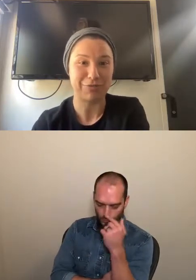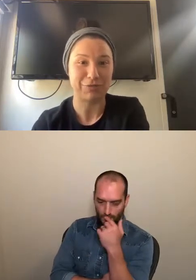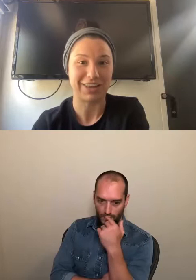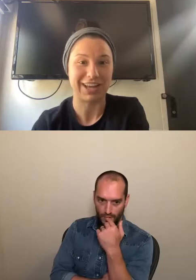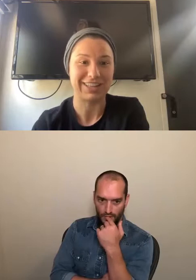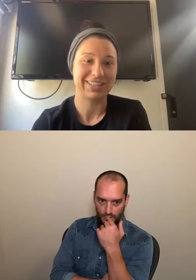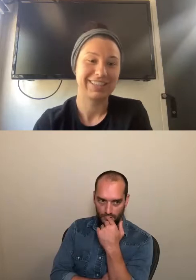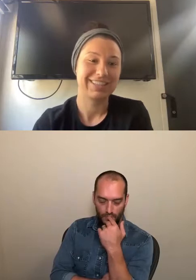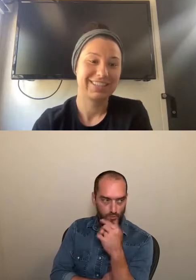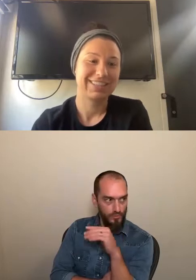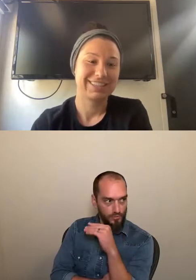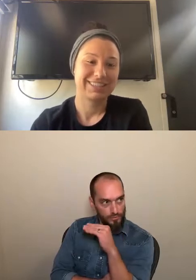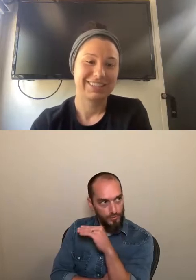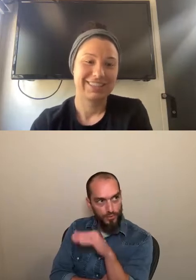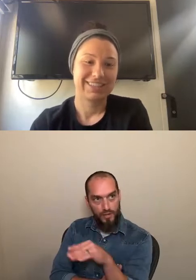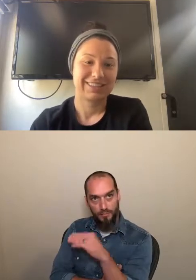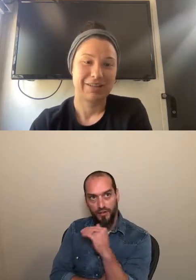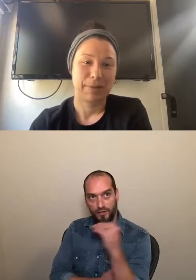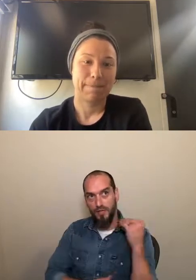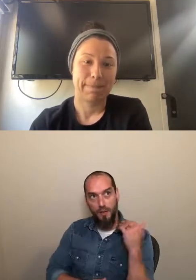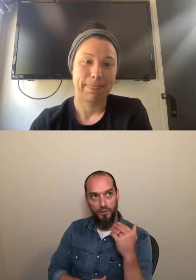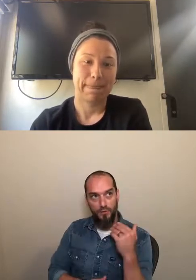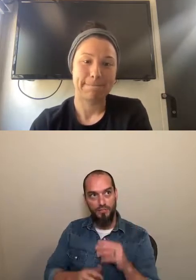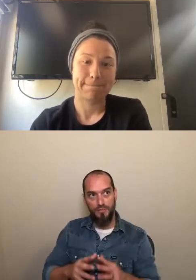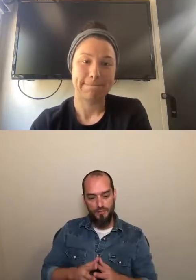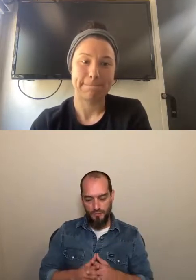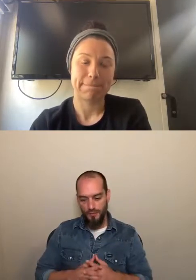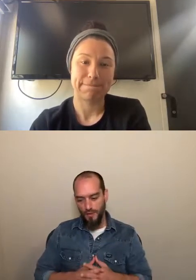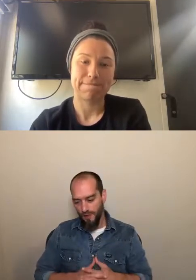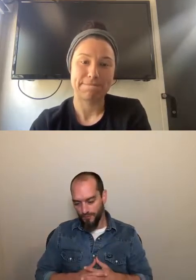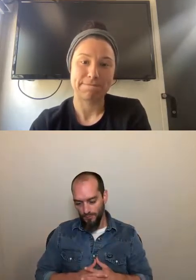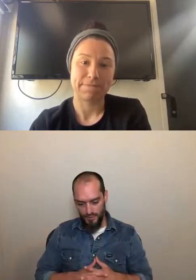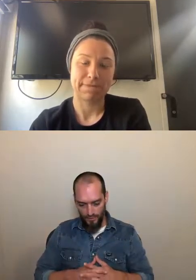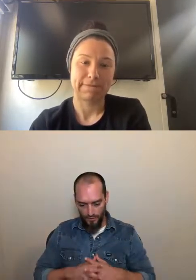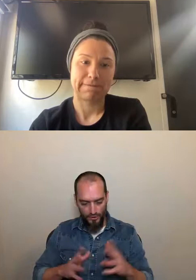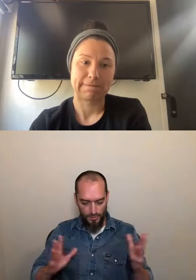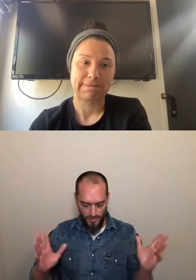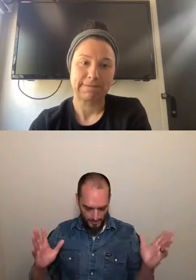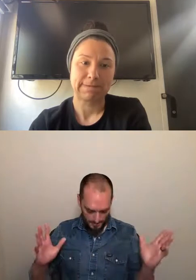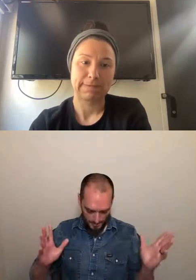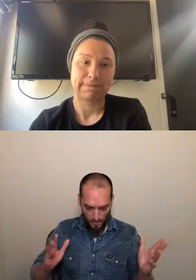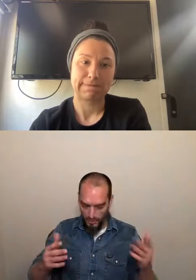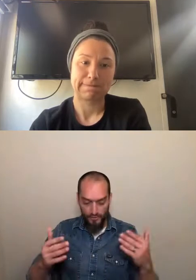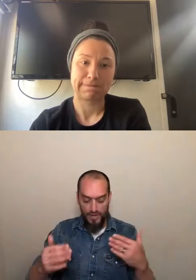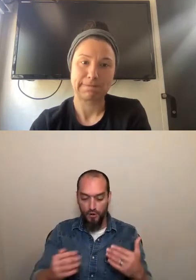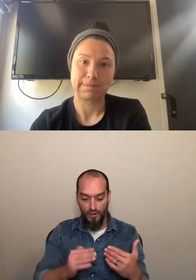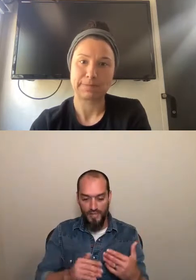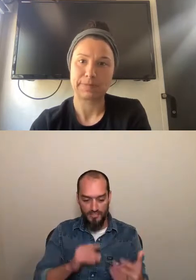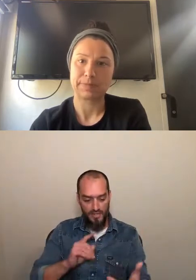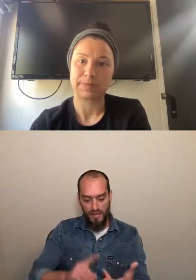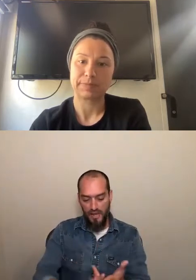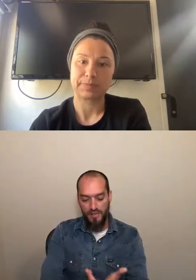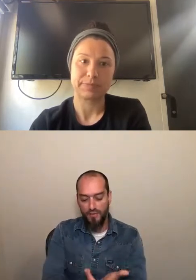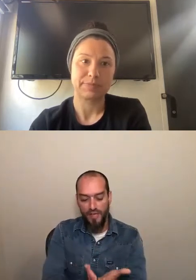be careful for that. Well, you're bringing up a very good topic, which is if someone is there 30 minutes or even an hour or